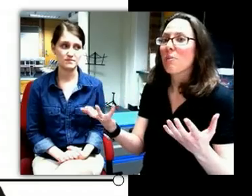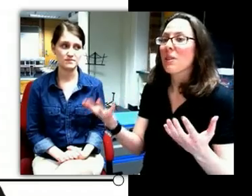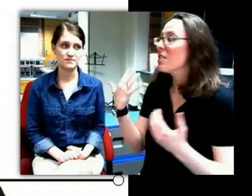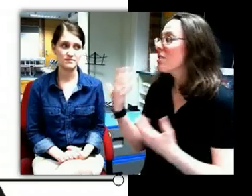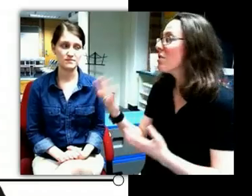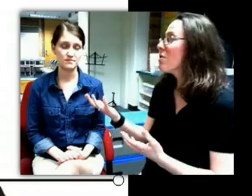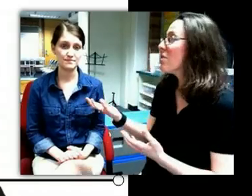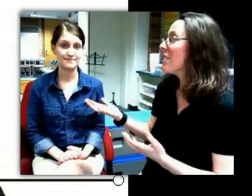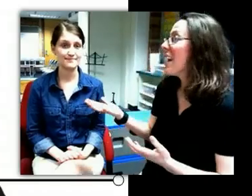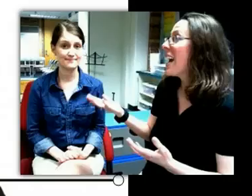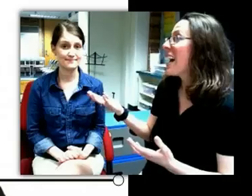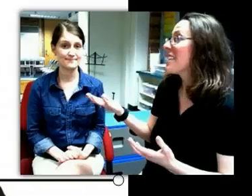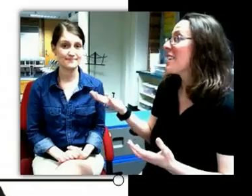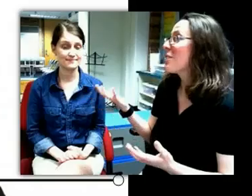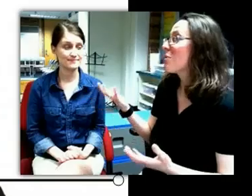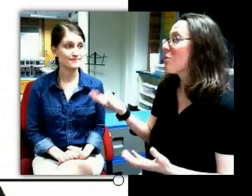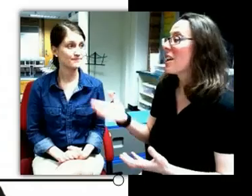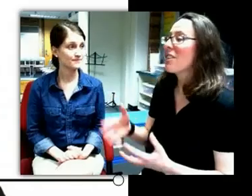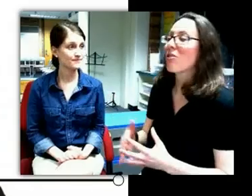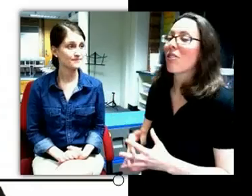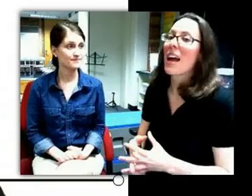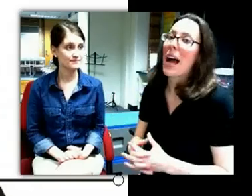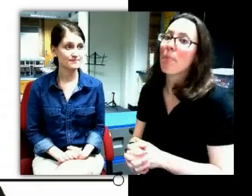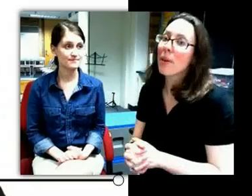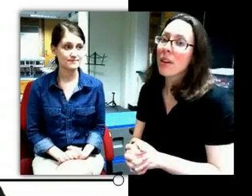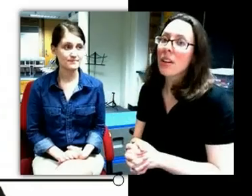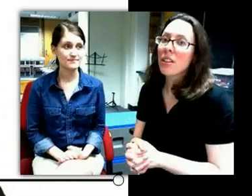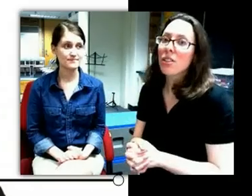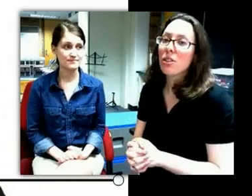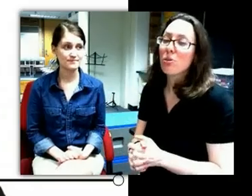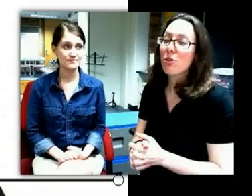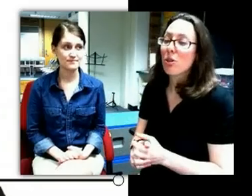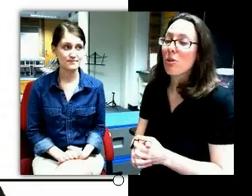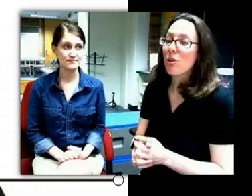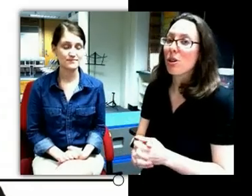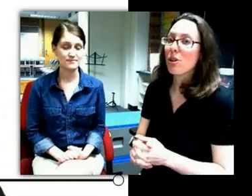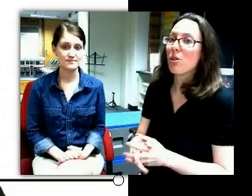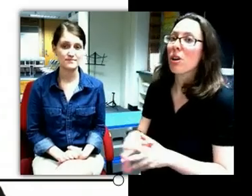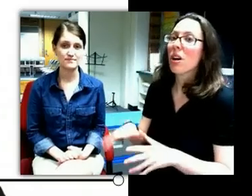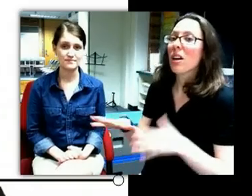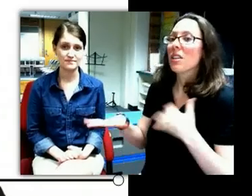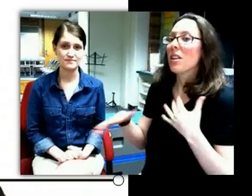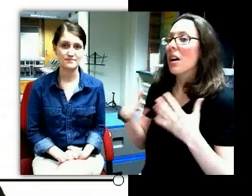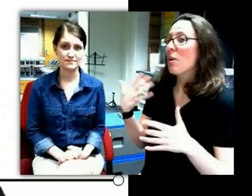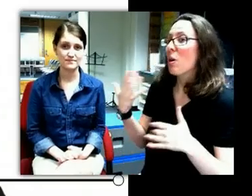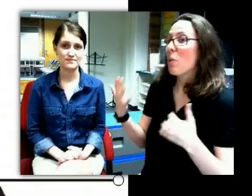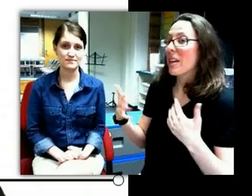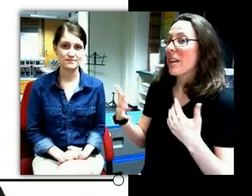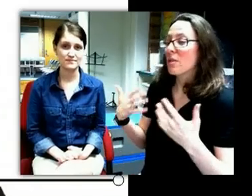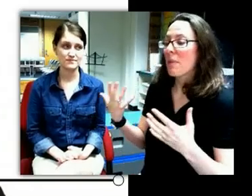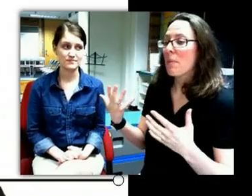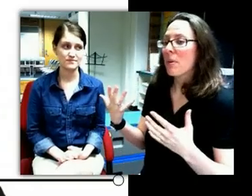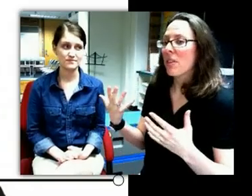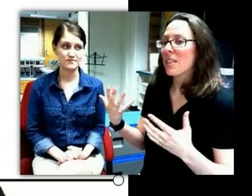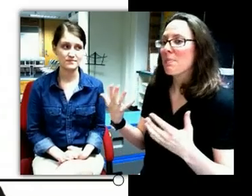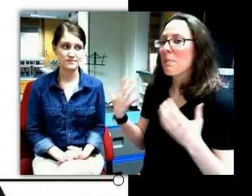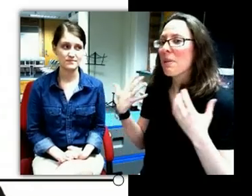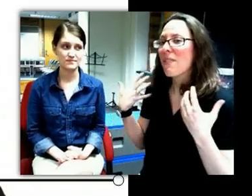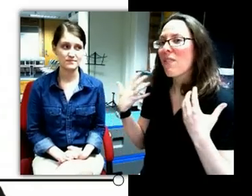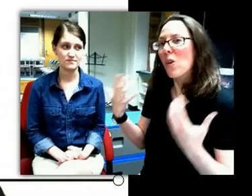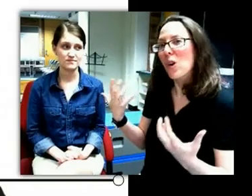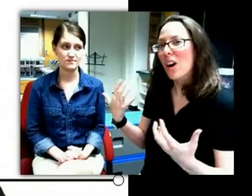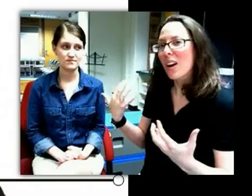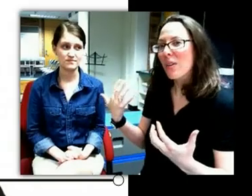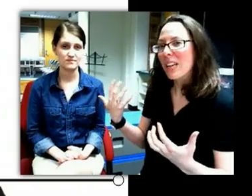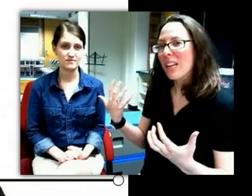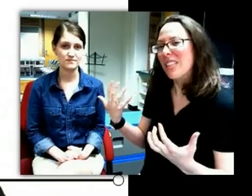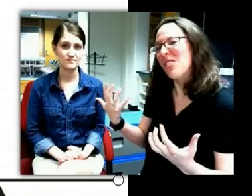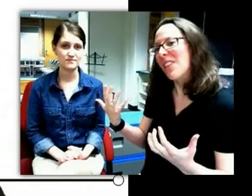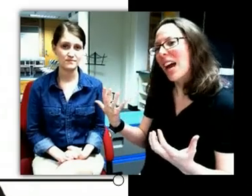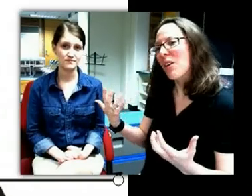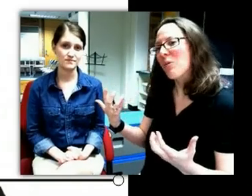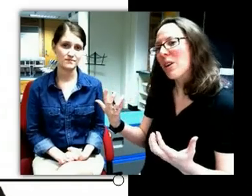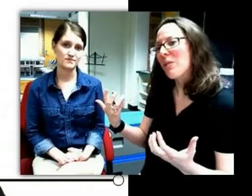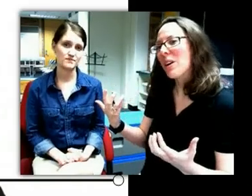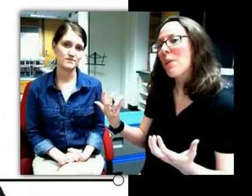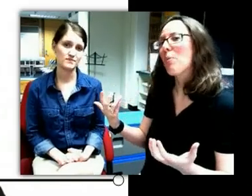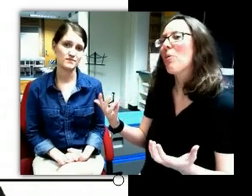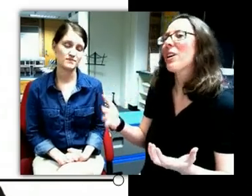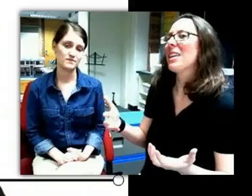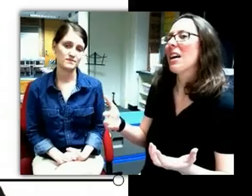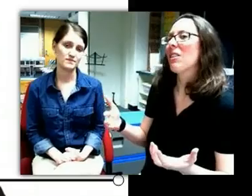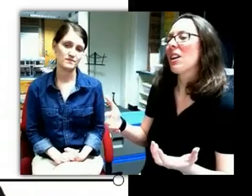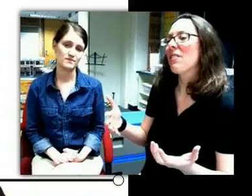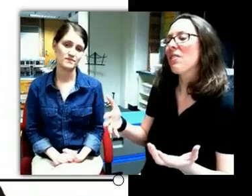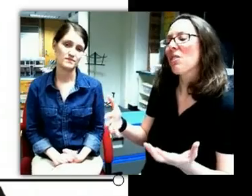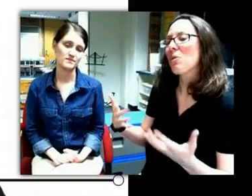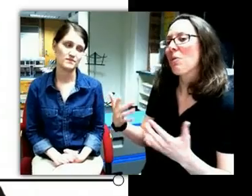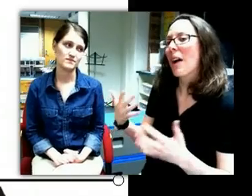So, Ms. Lutes has a great wrap to show you a way to remember this. But before we do that, we want